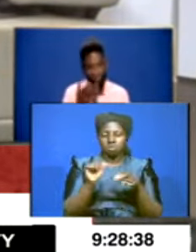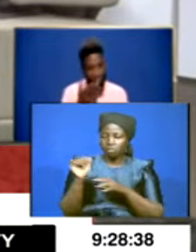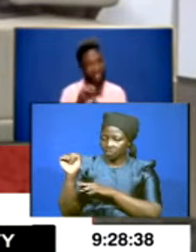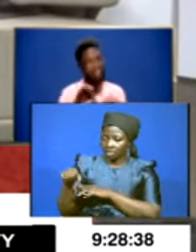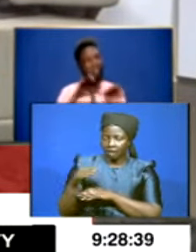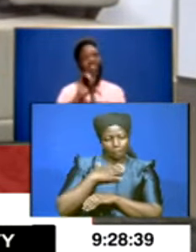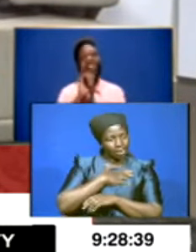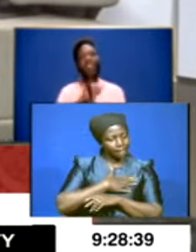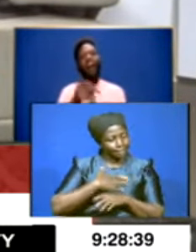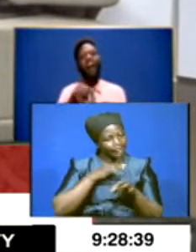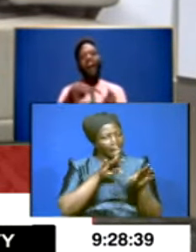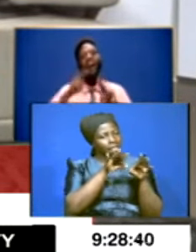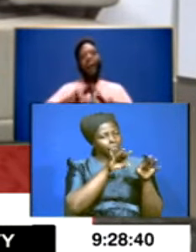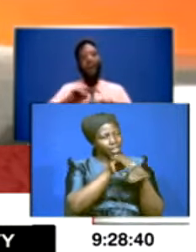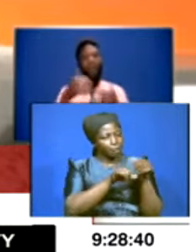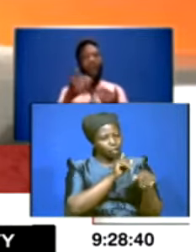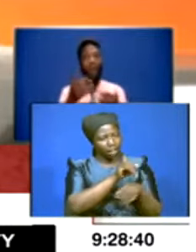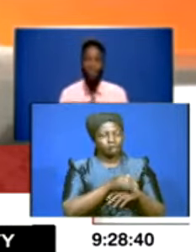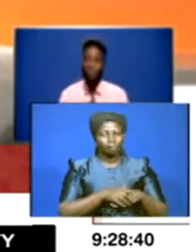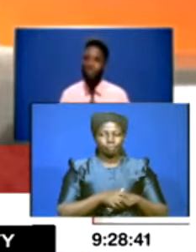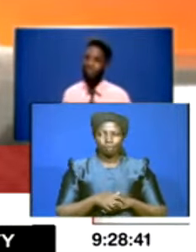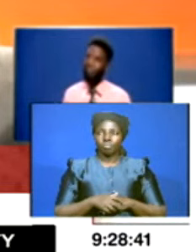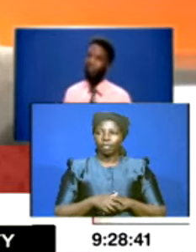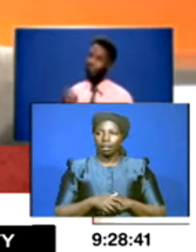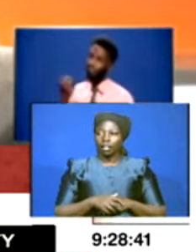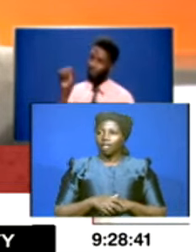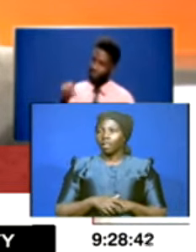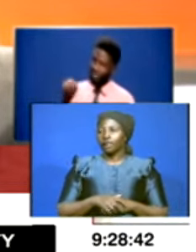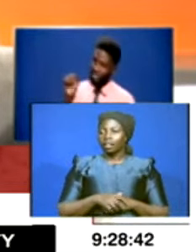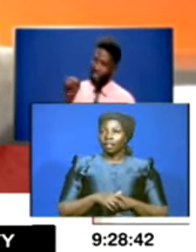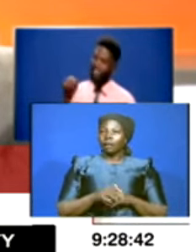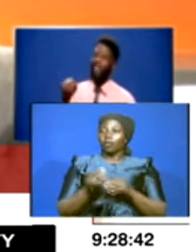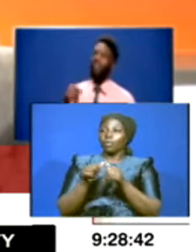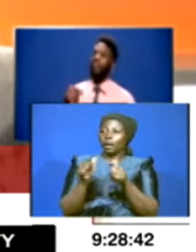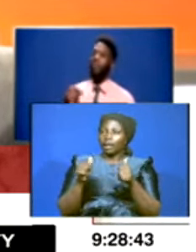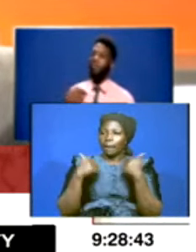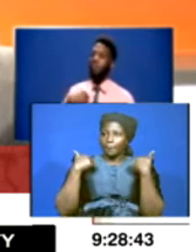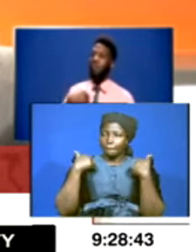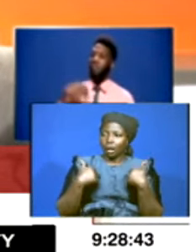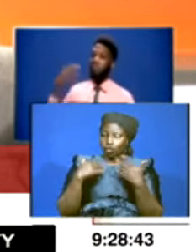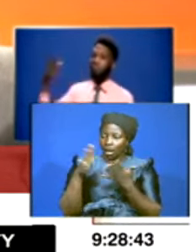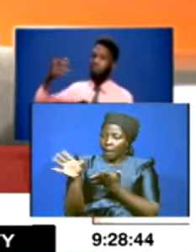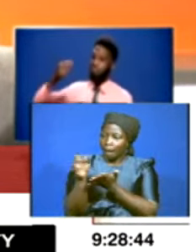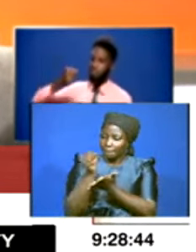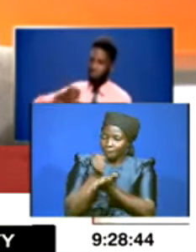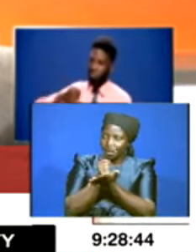that. Well, I was appointed,